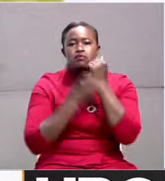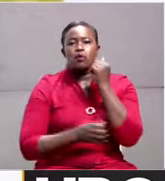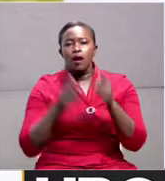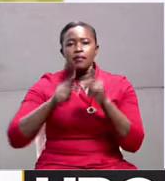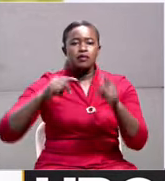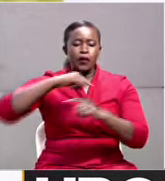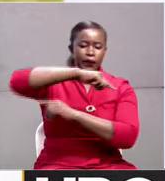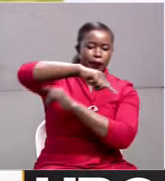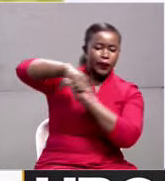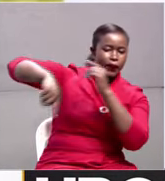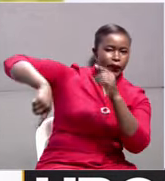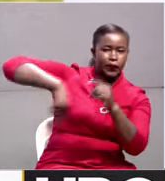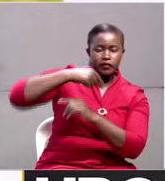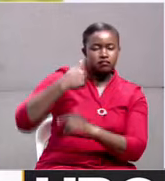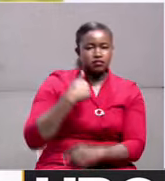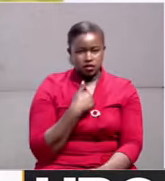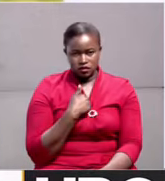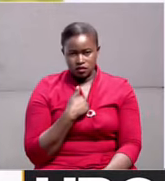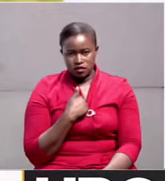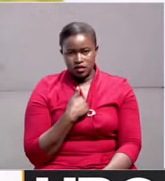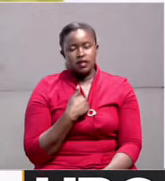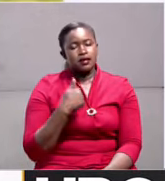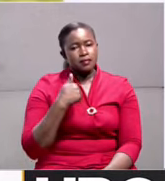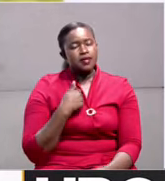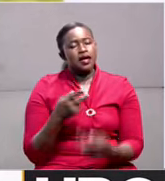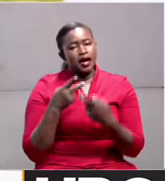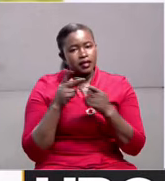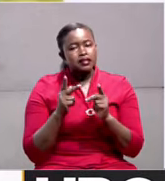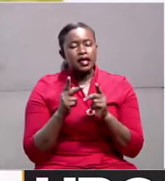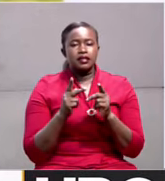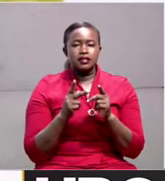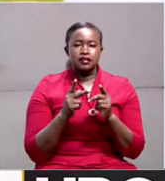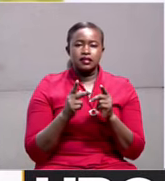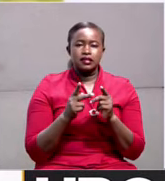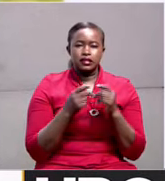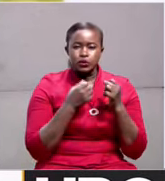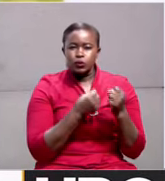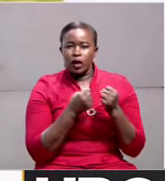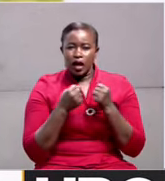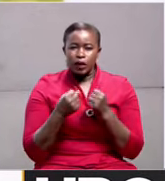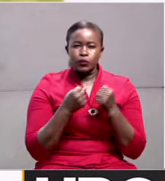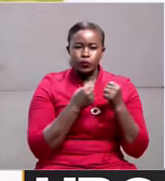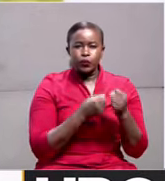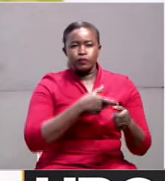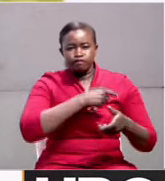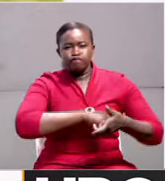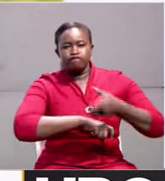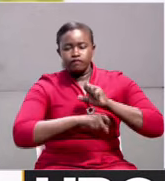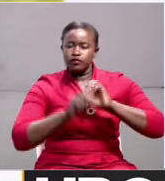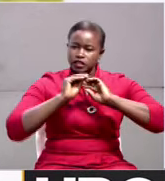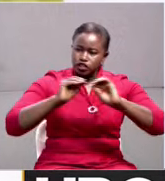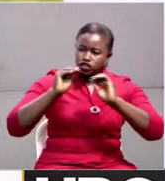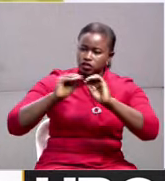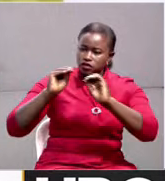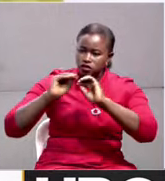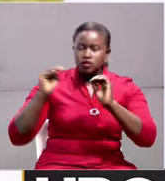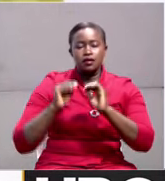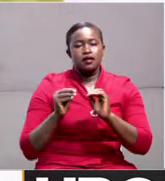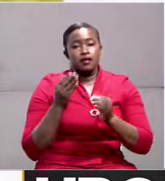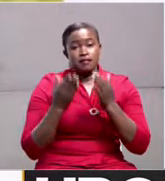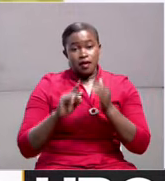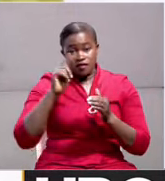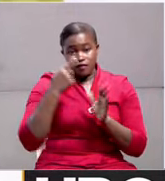people. So I started a big struggle educating them. Maybe you could